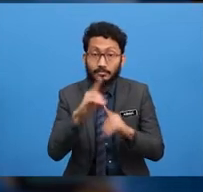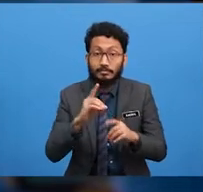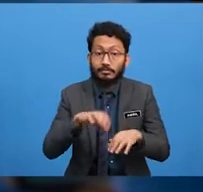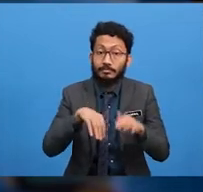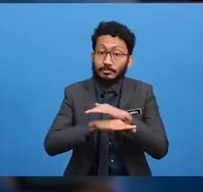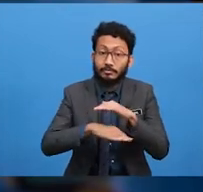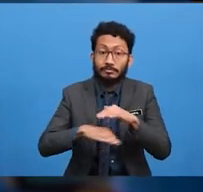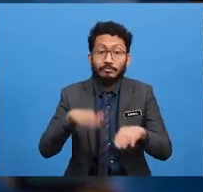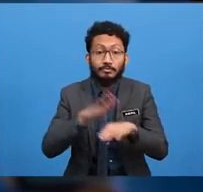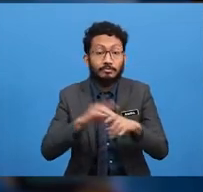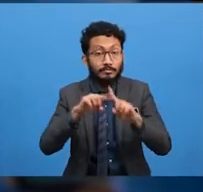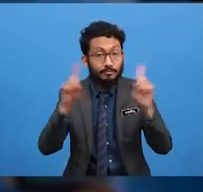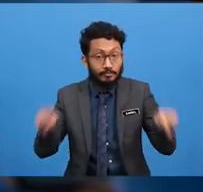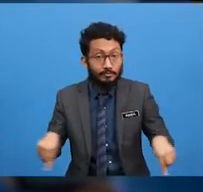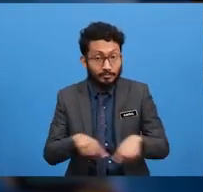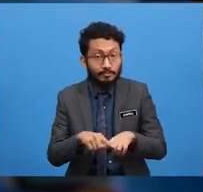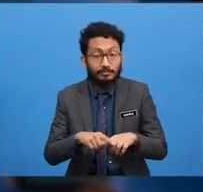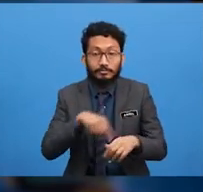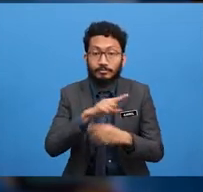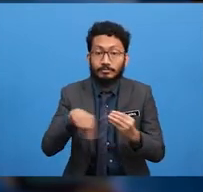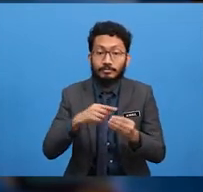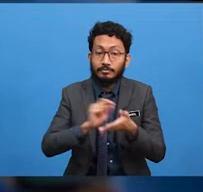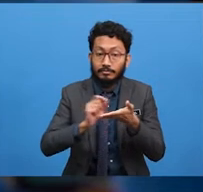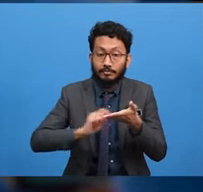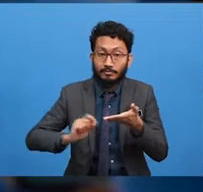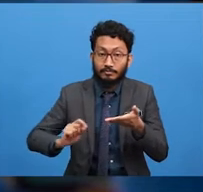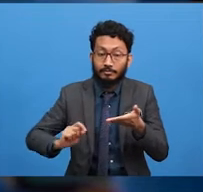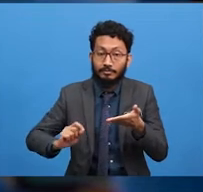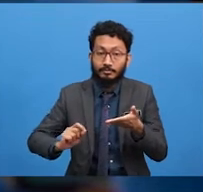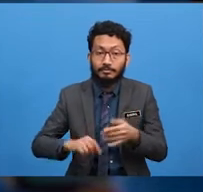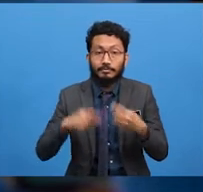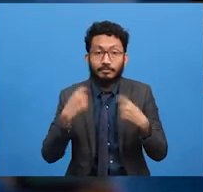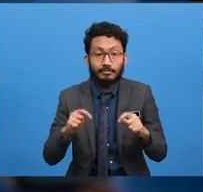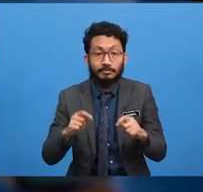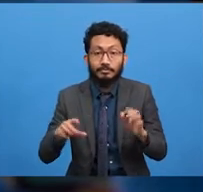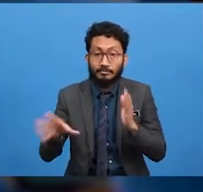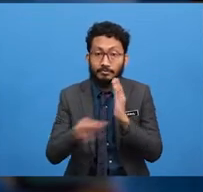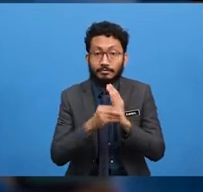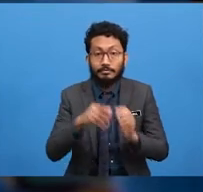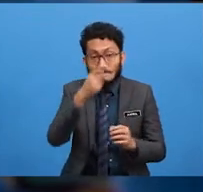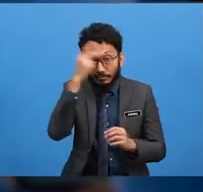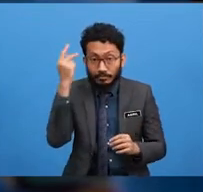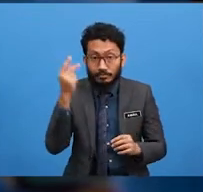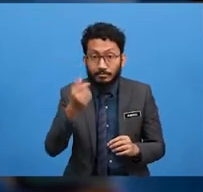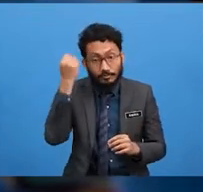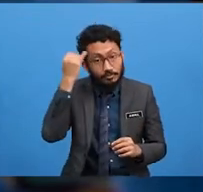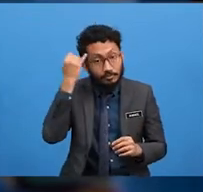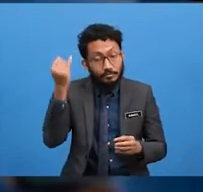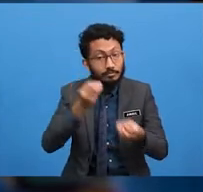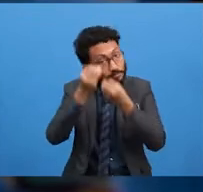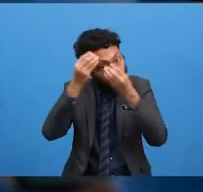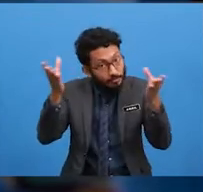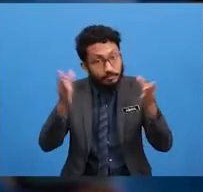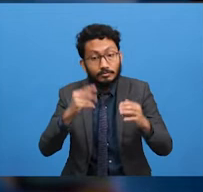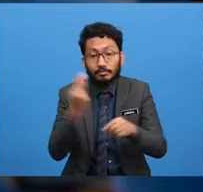outlines. When writing your reply, try to paraphrase, add reasons, comments or information